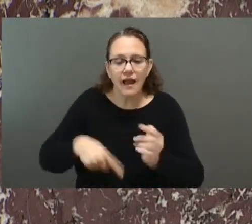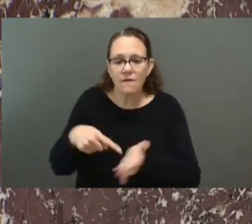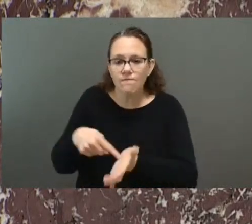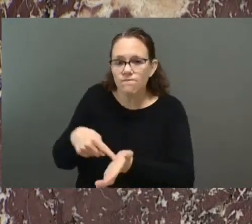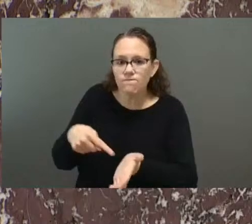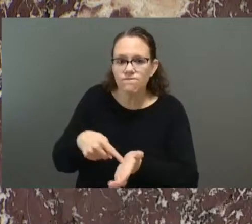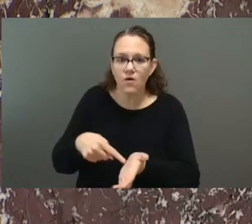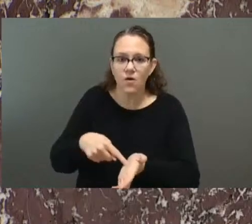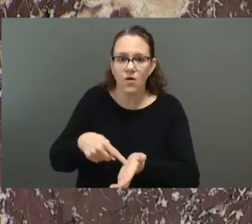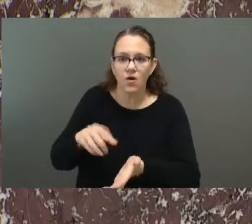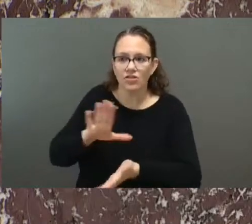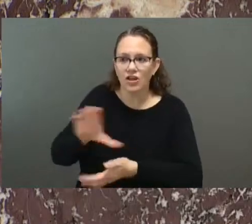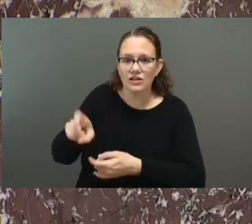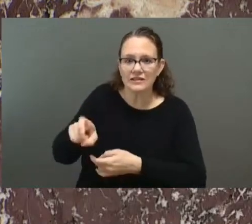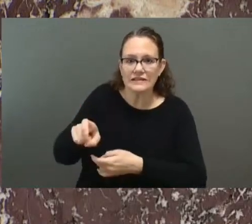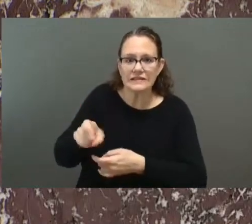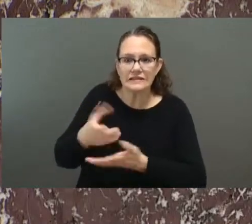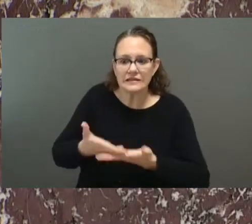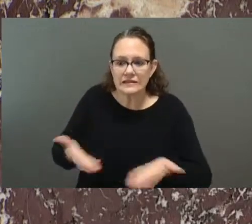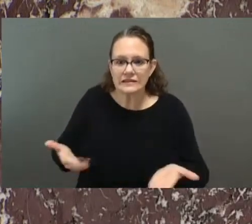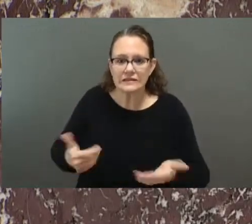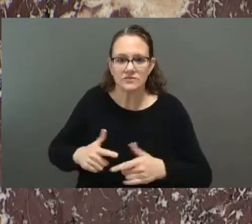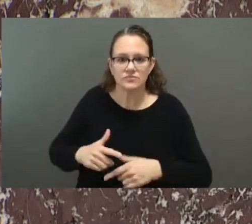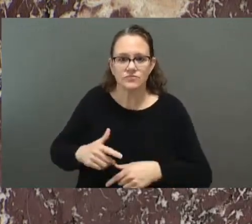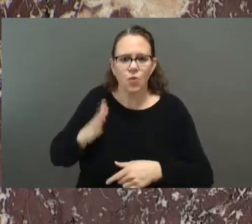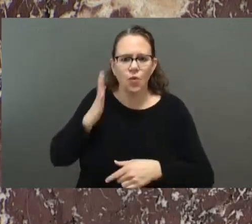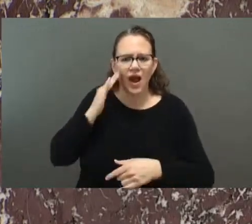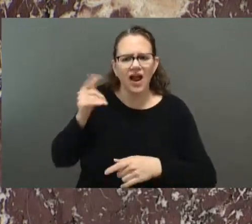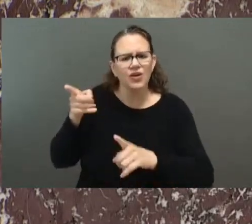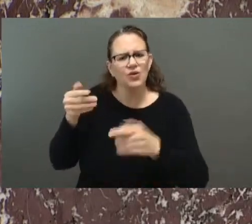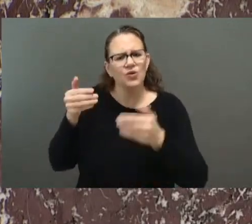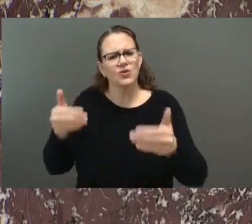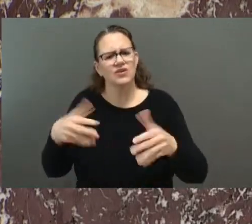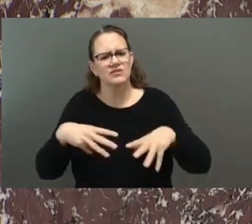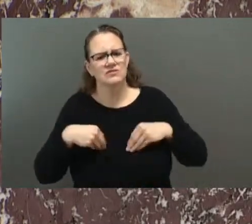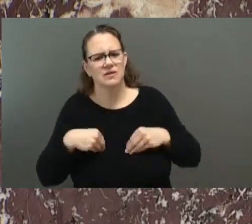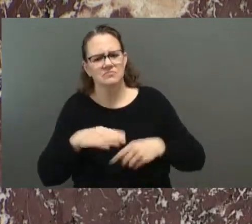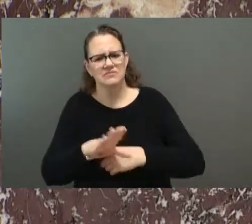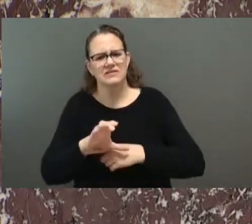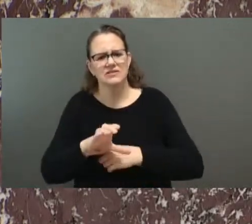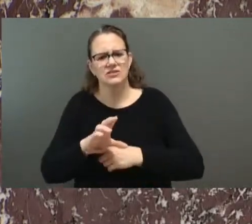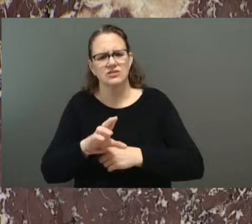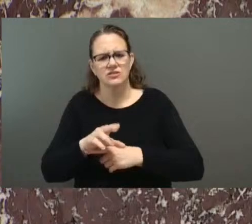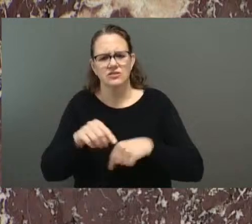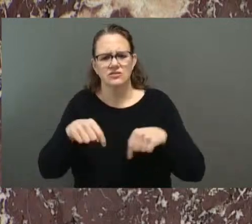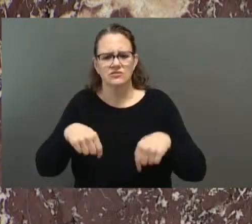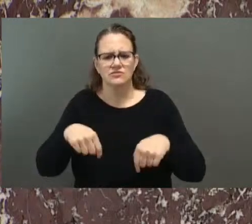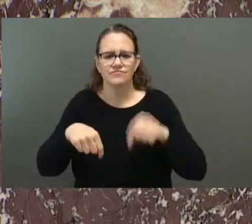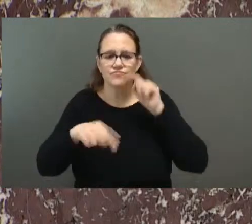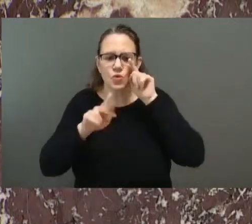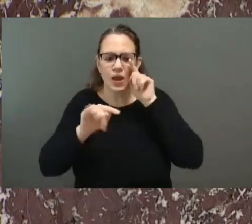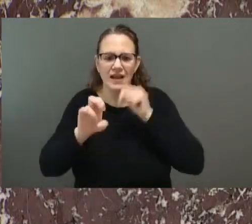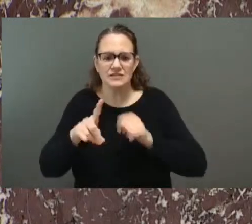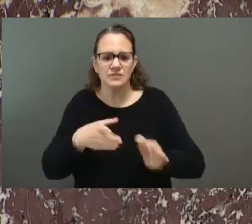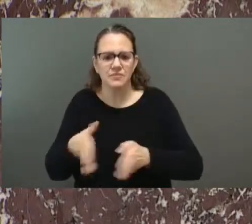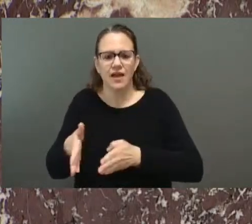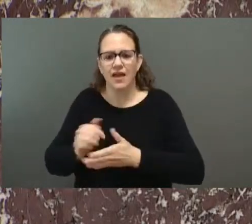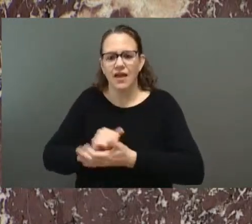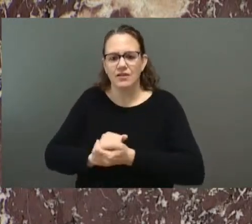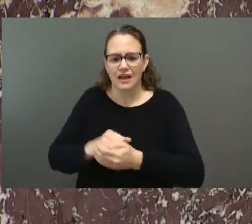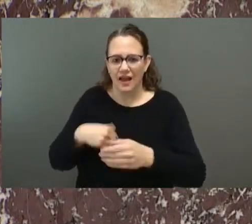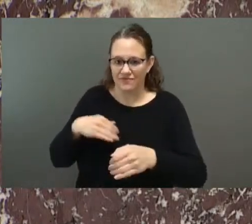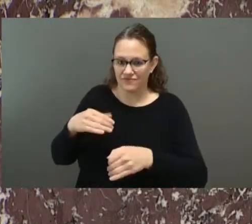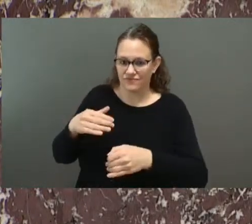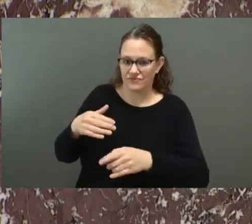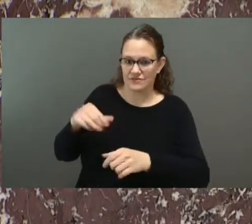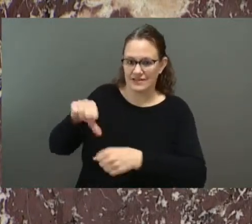BC United's plan to give people a break at the pump immediately and exempt the carbon tax on home heating?